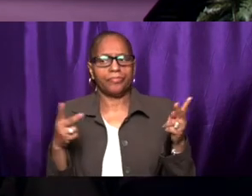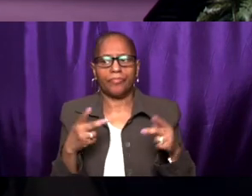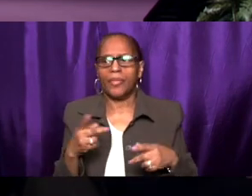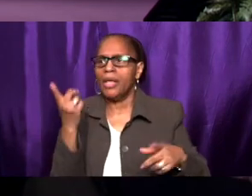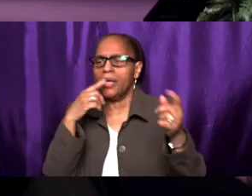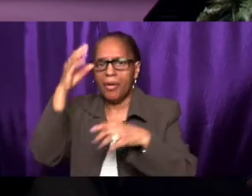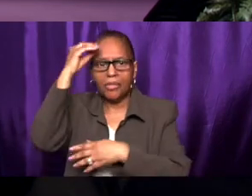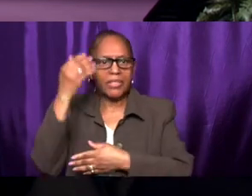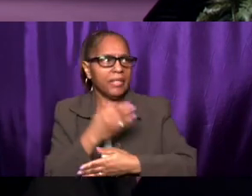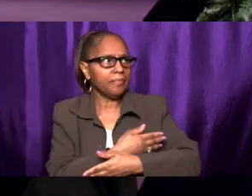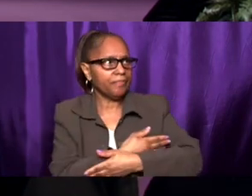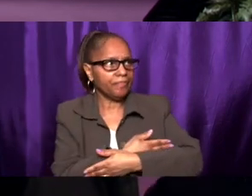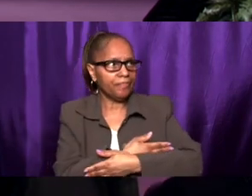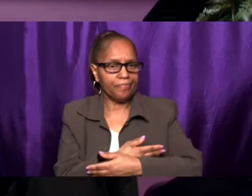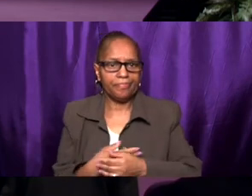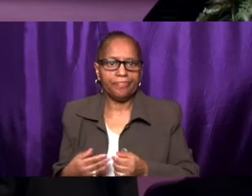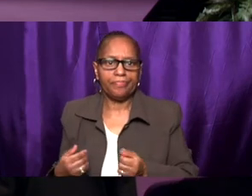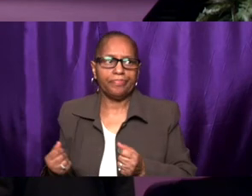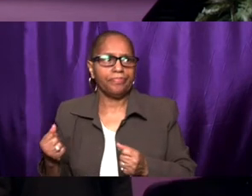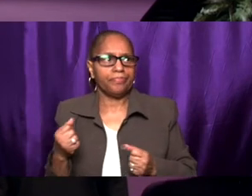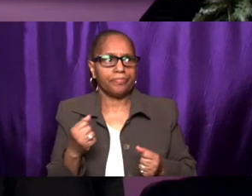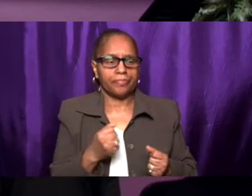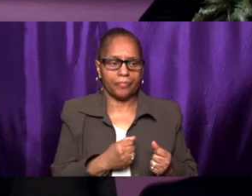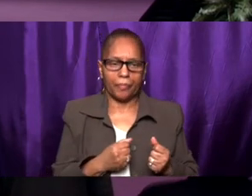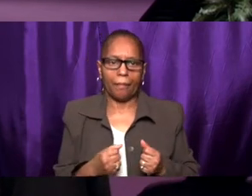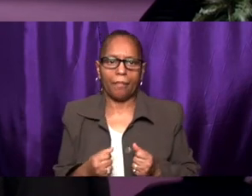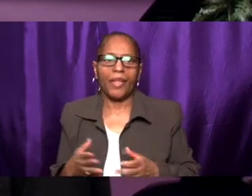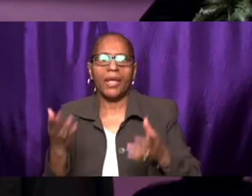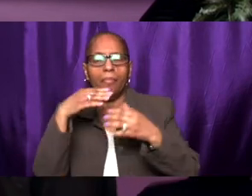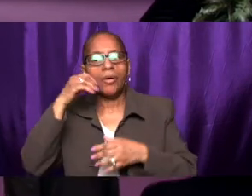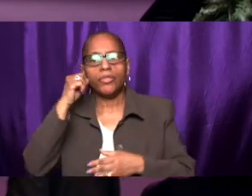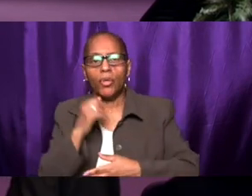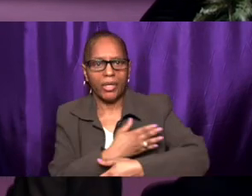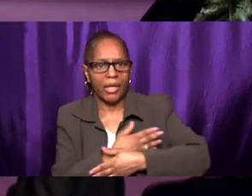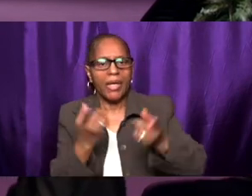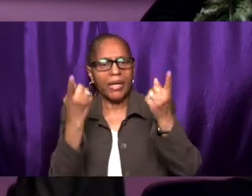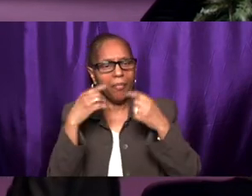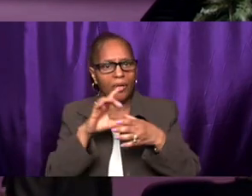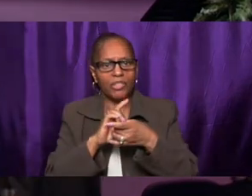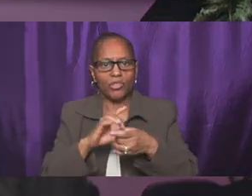Come on, son. Come on, daughter. Come on.